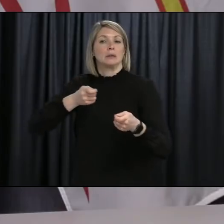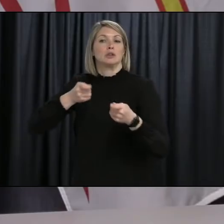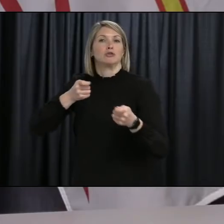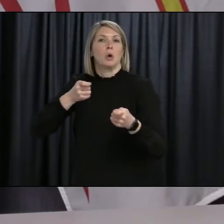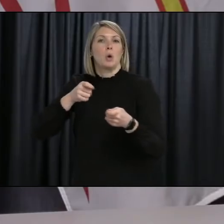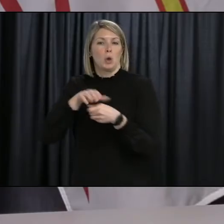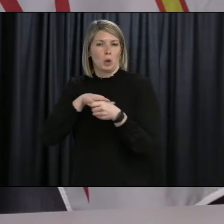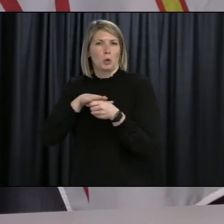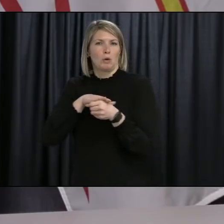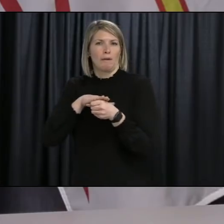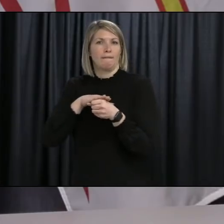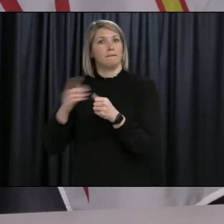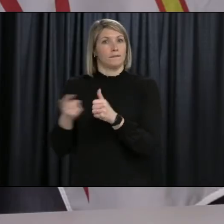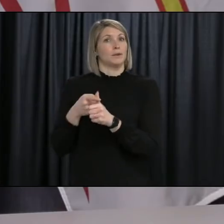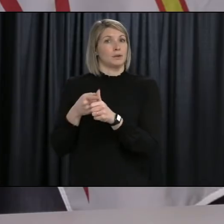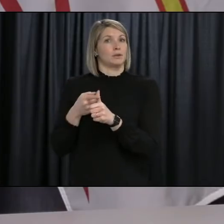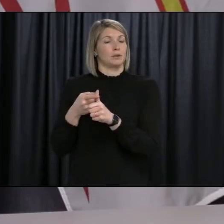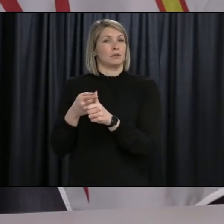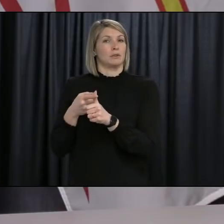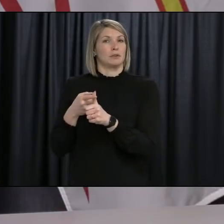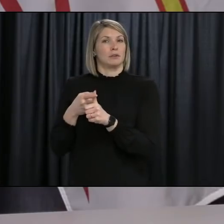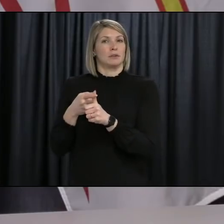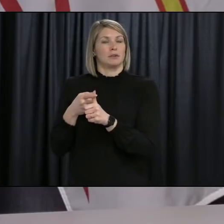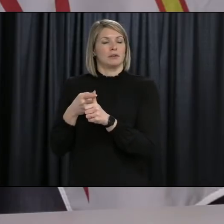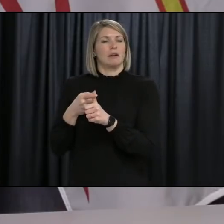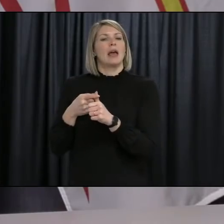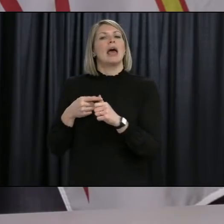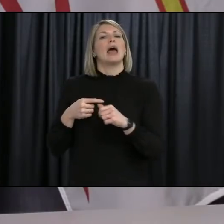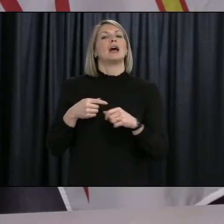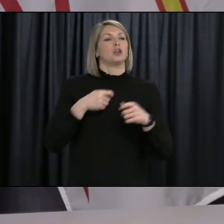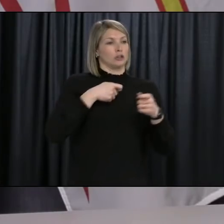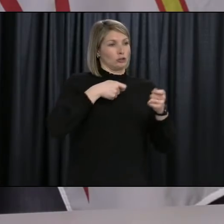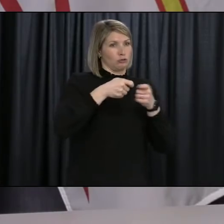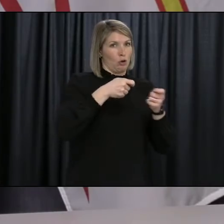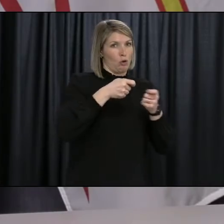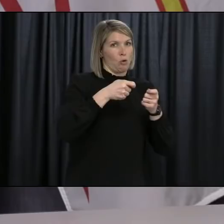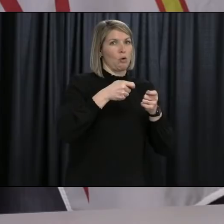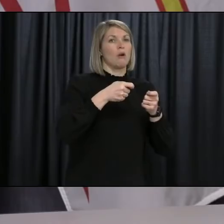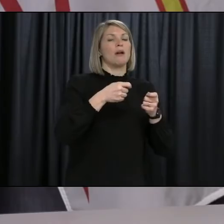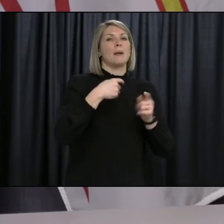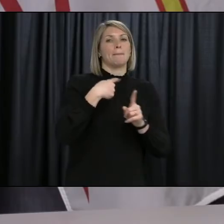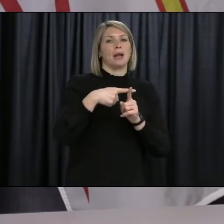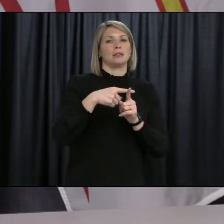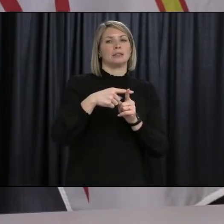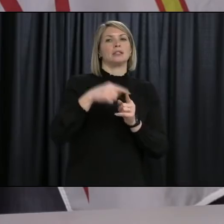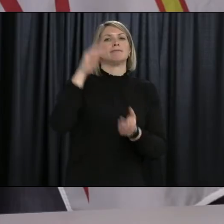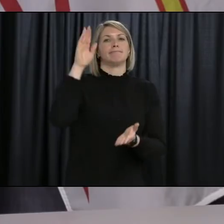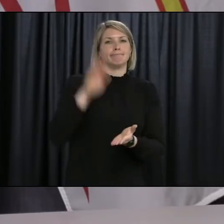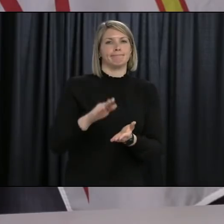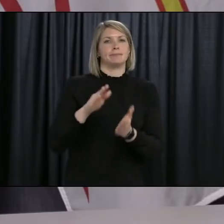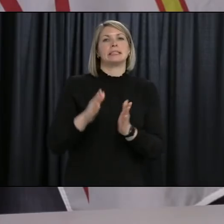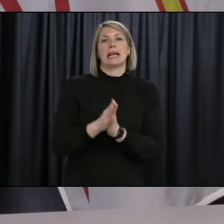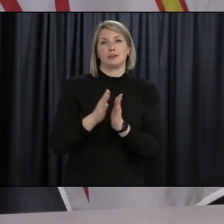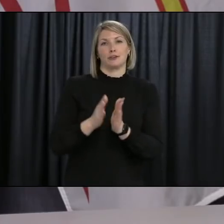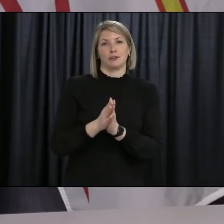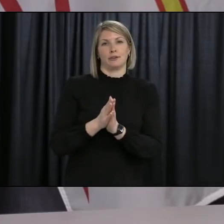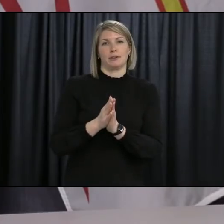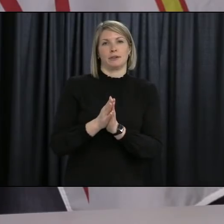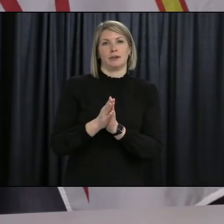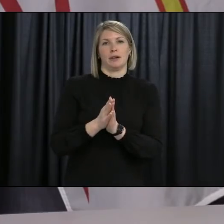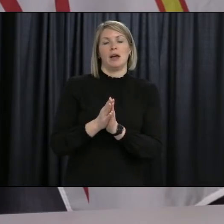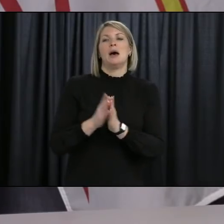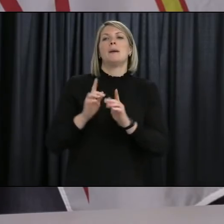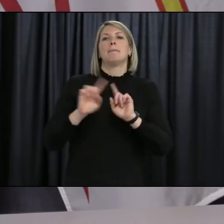contextualized response so that we can reduce the risk as much as possible while minimizing the